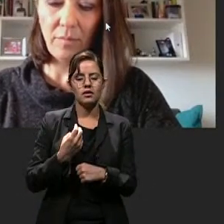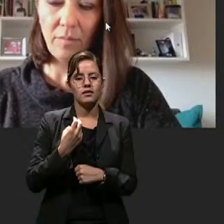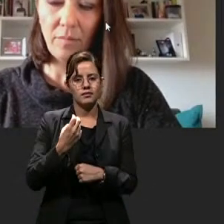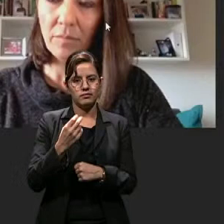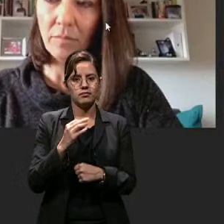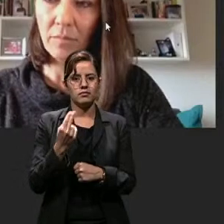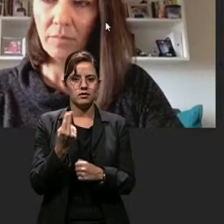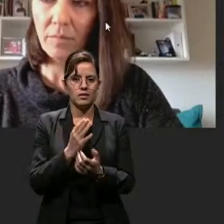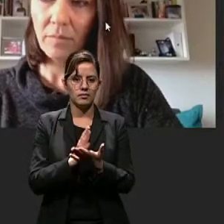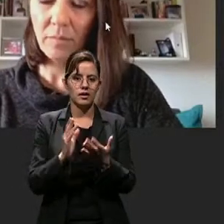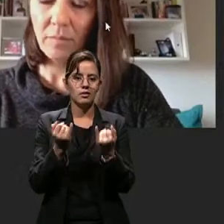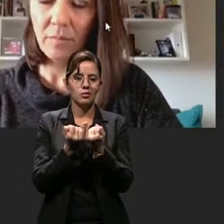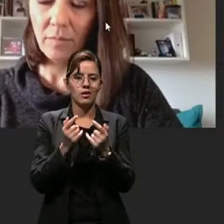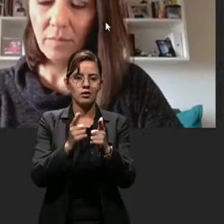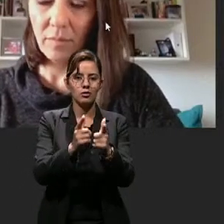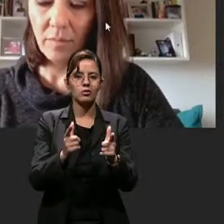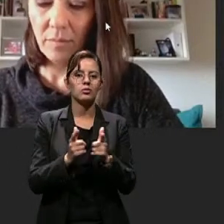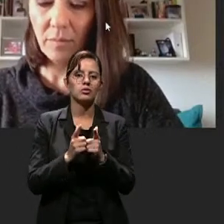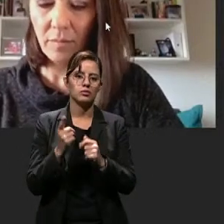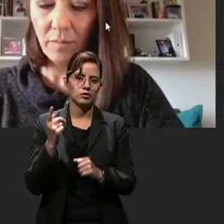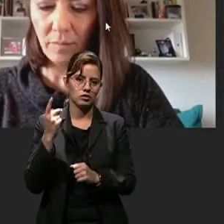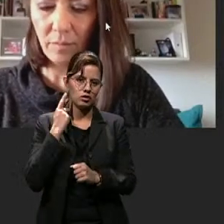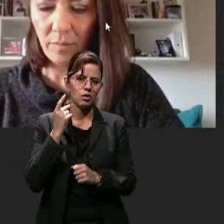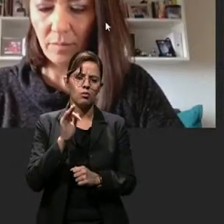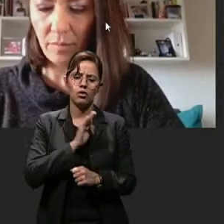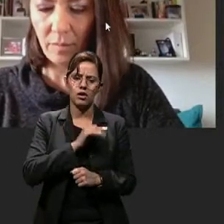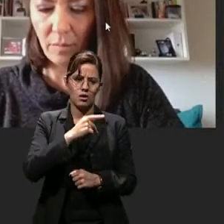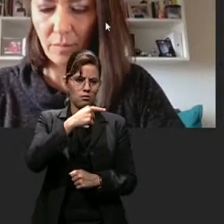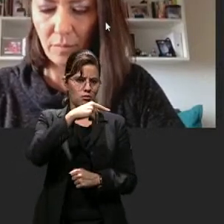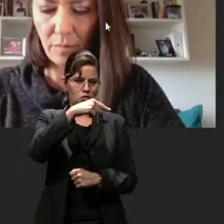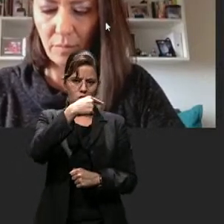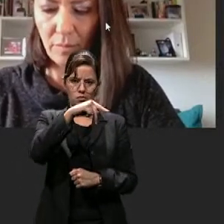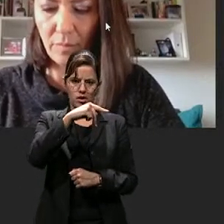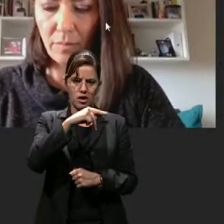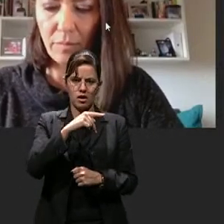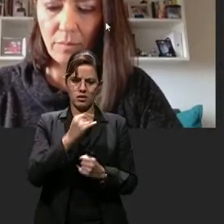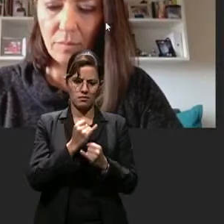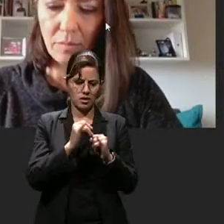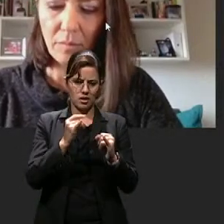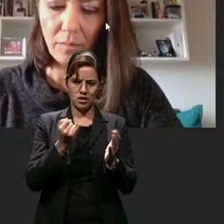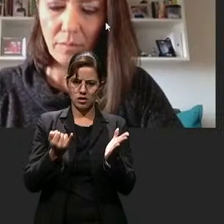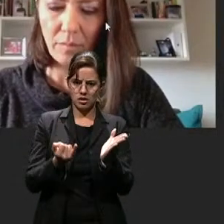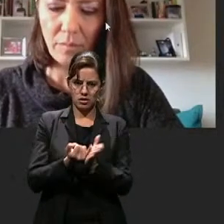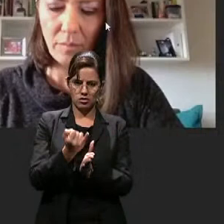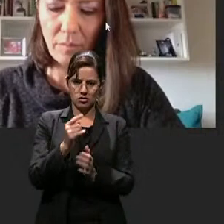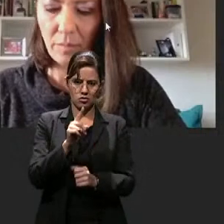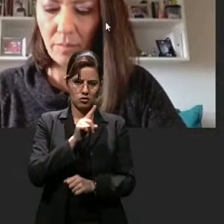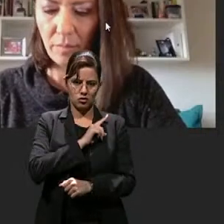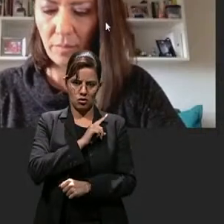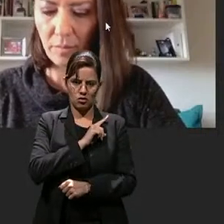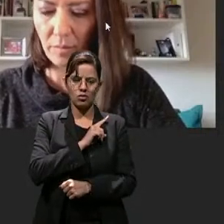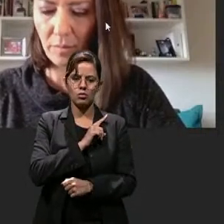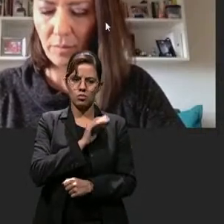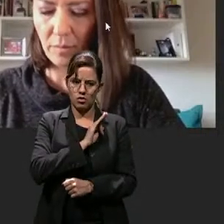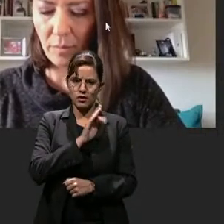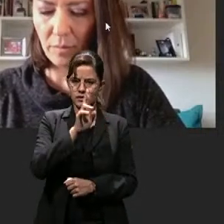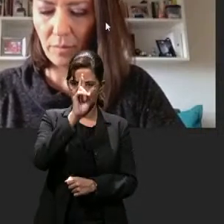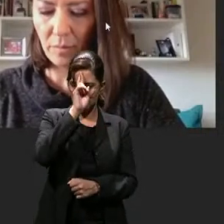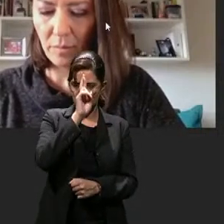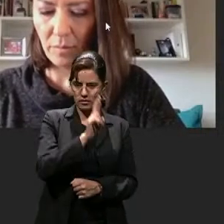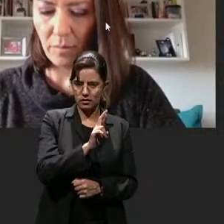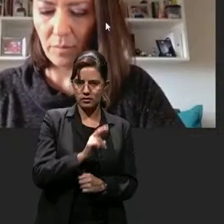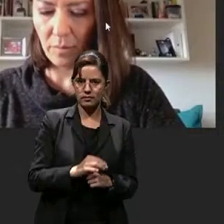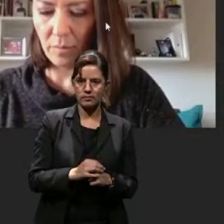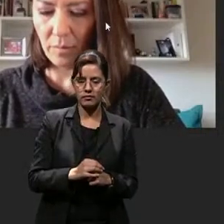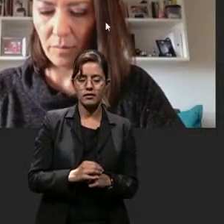face of the political party powers. To have autonomous voice that